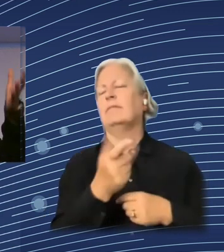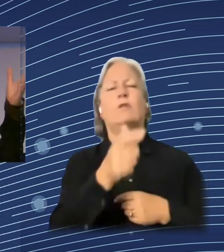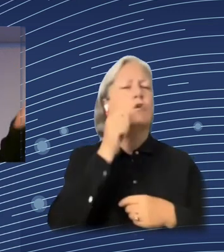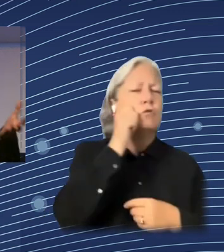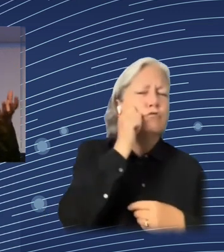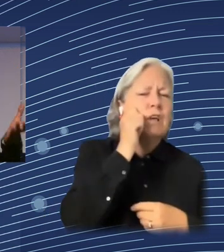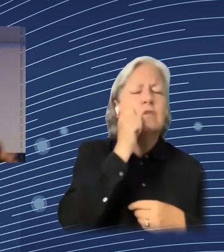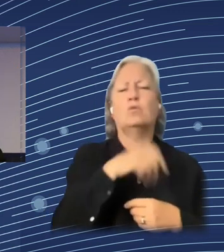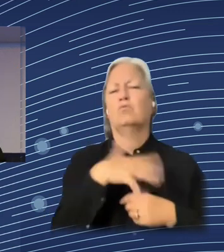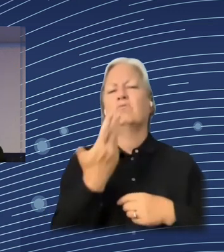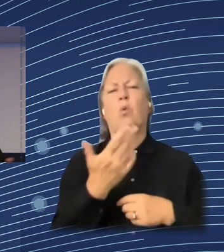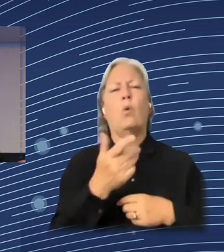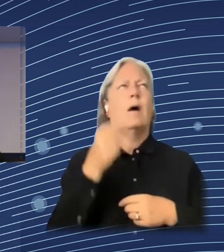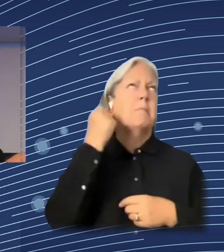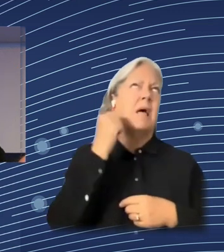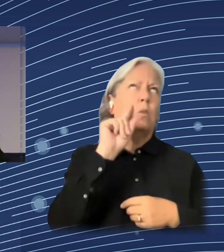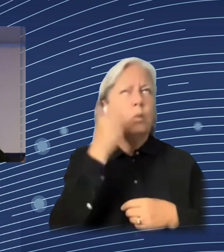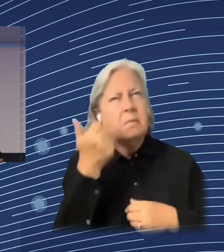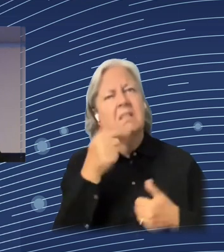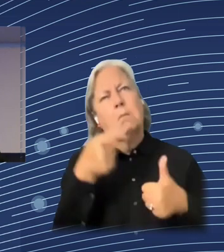being the three that are more, or that we